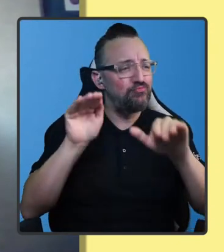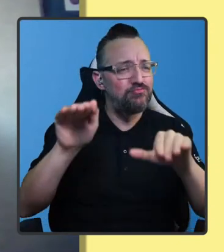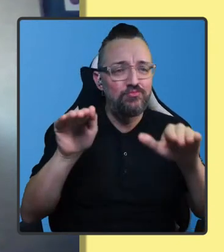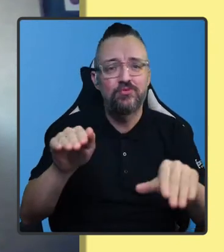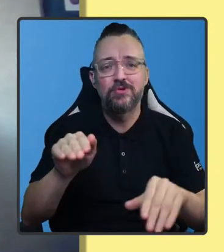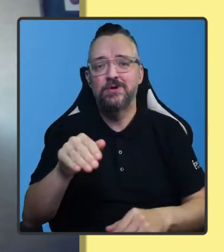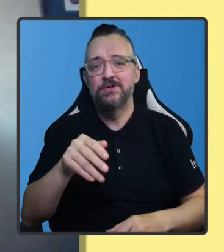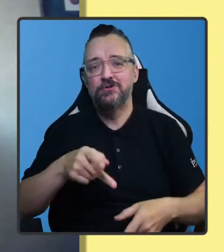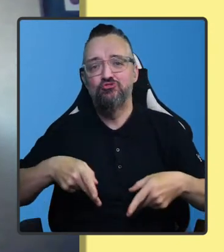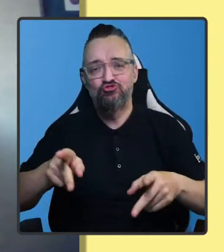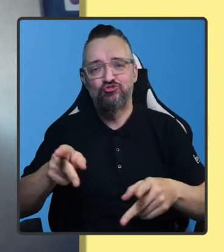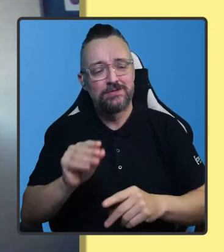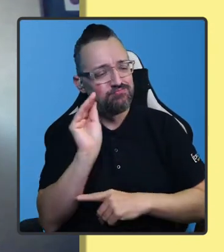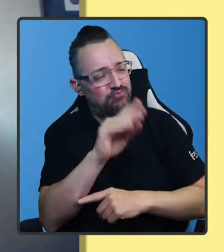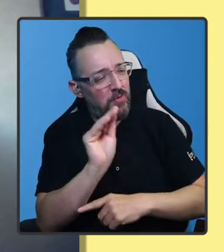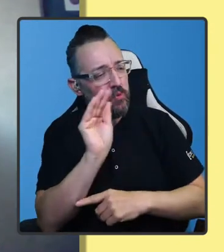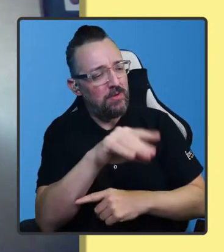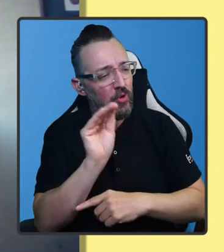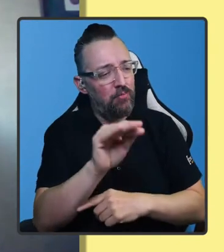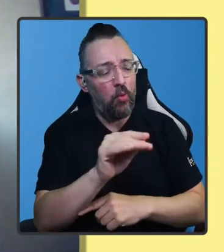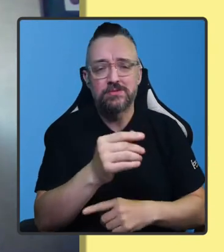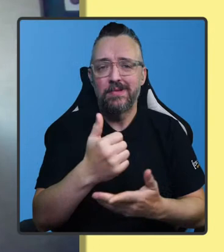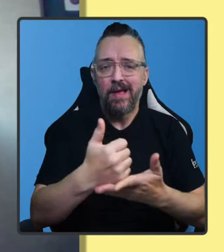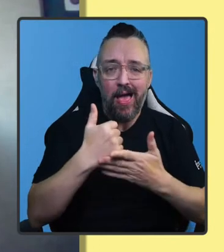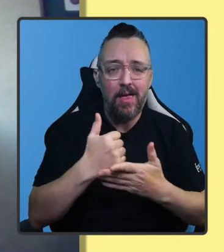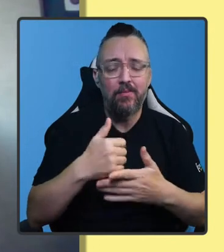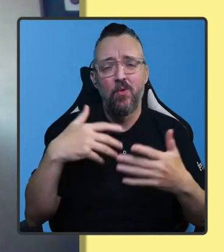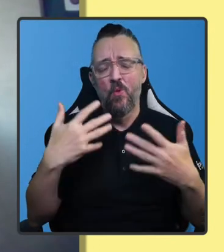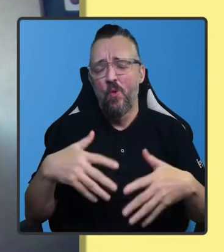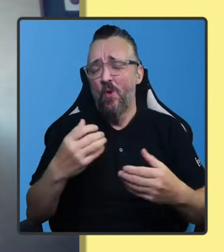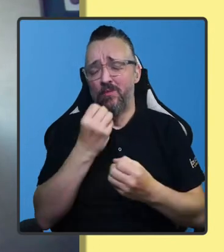reality, letterbox by letterbox by letterbox.